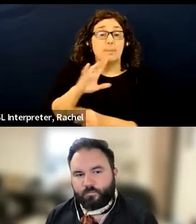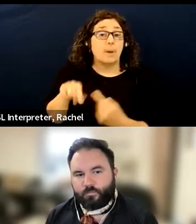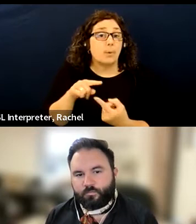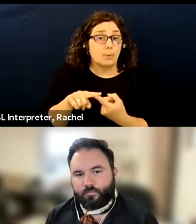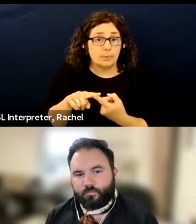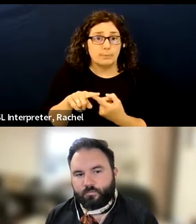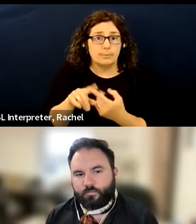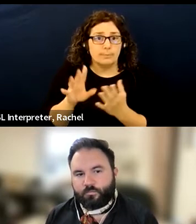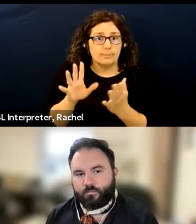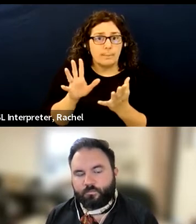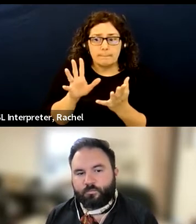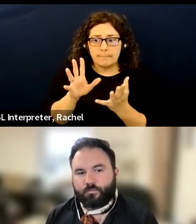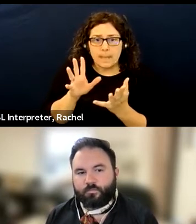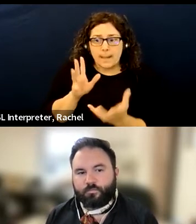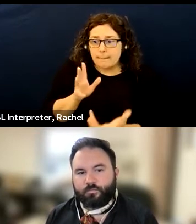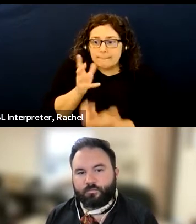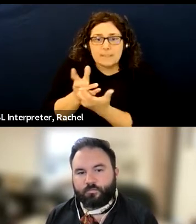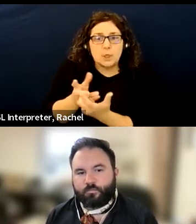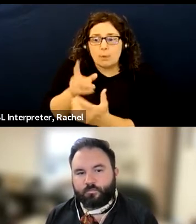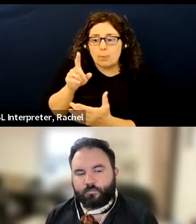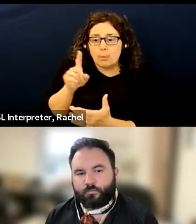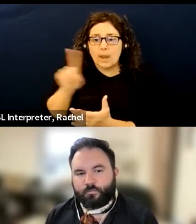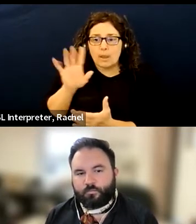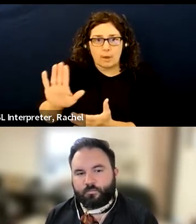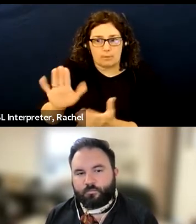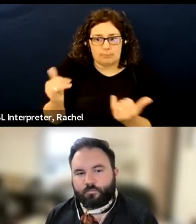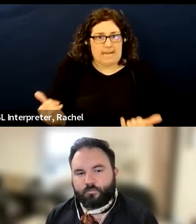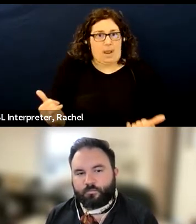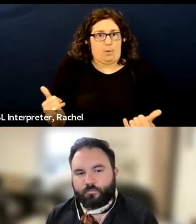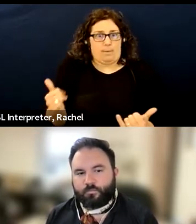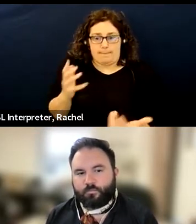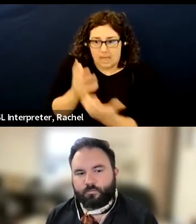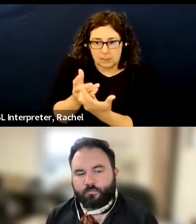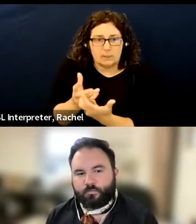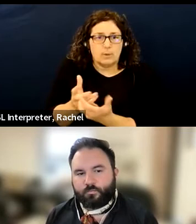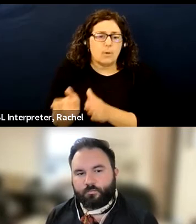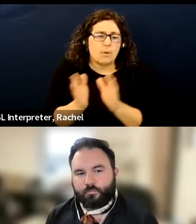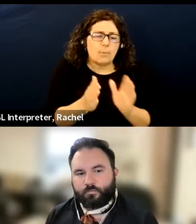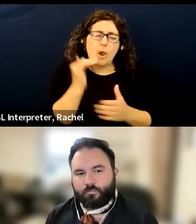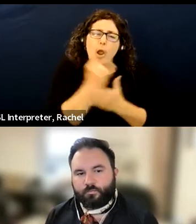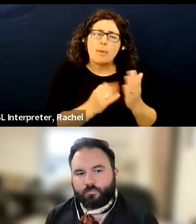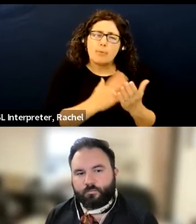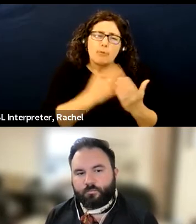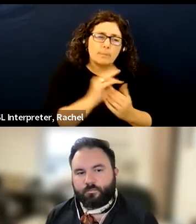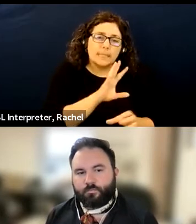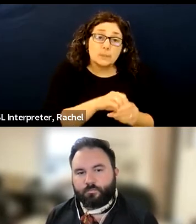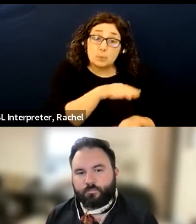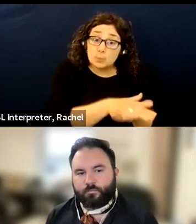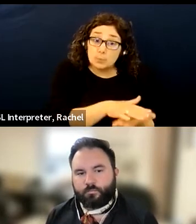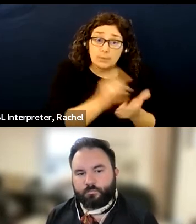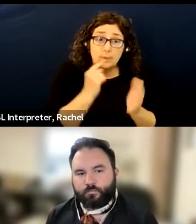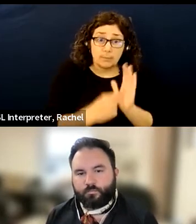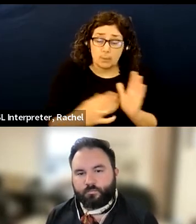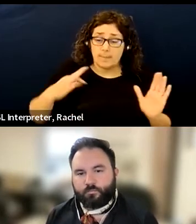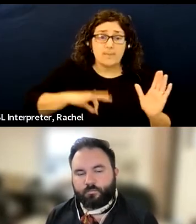where they are in different stages of their life or career. And so I was thinking having more like kind of art programs in school would be really